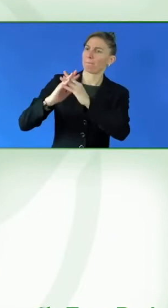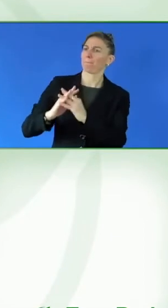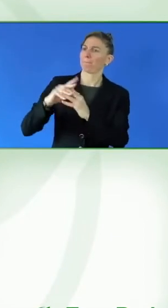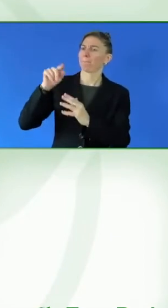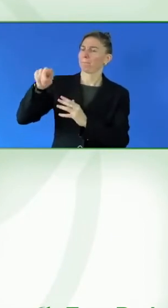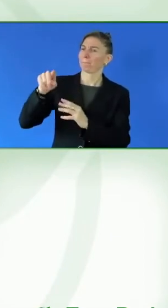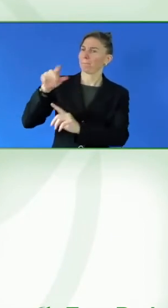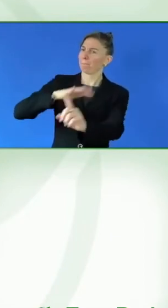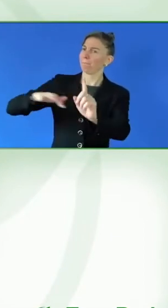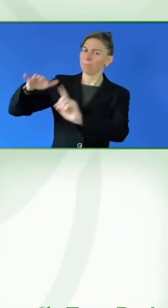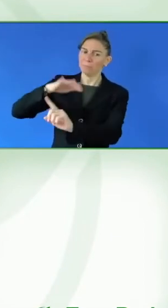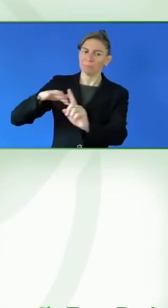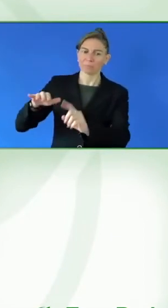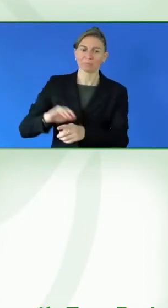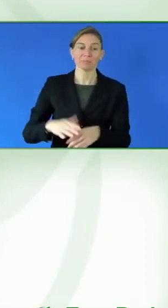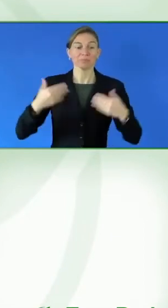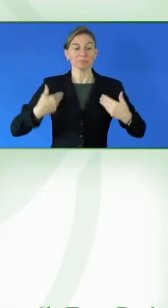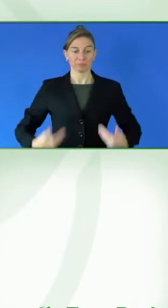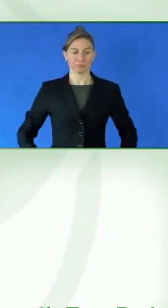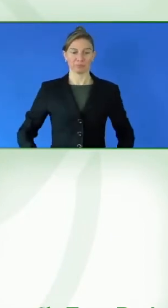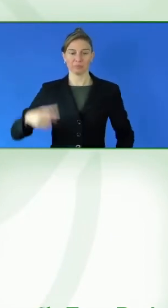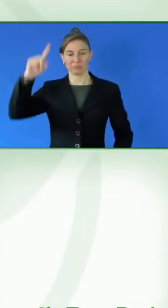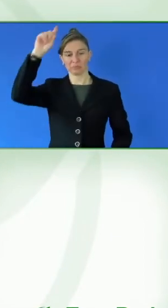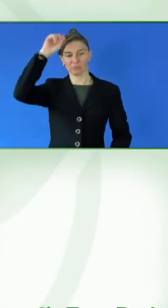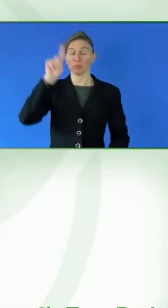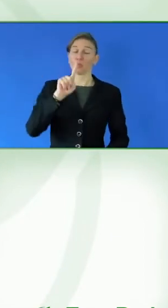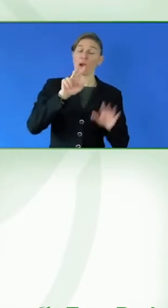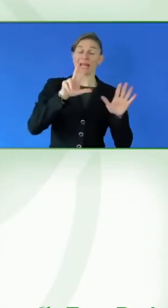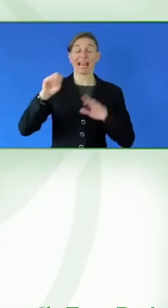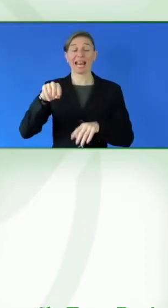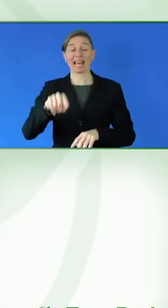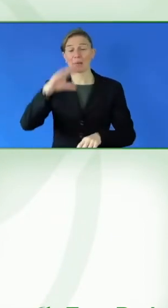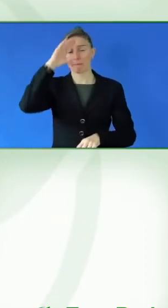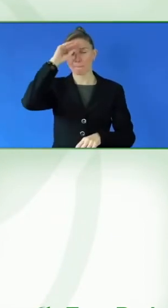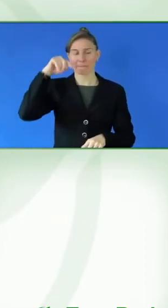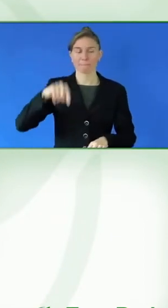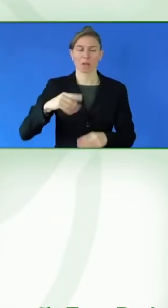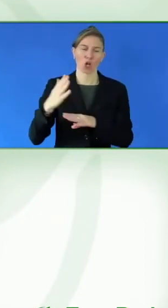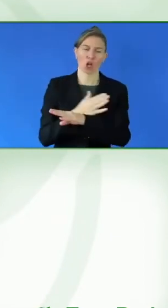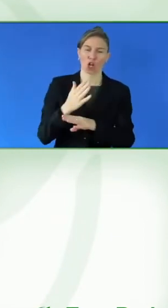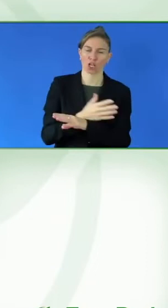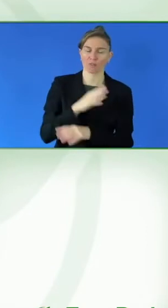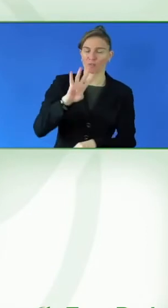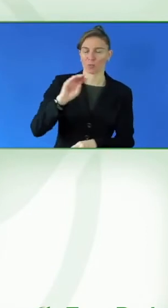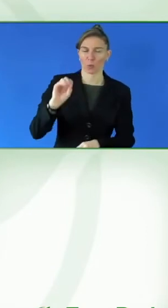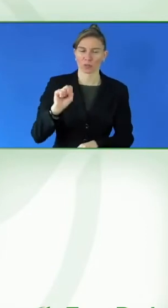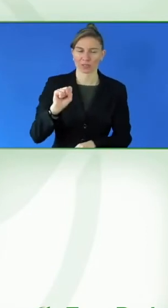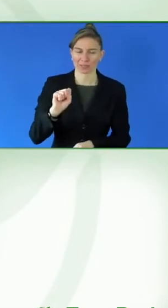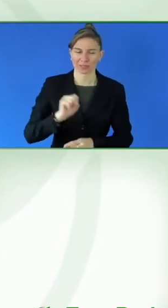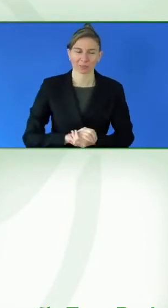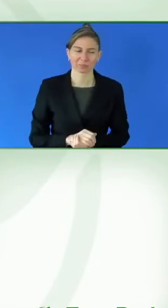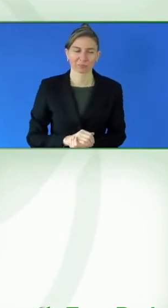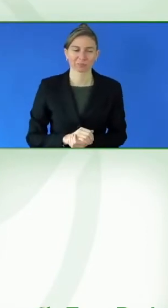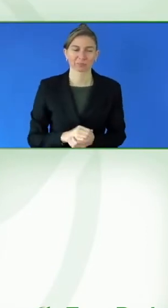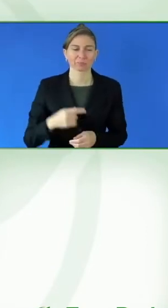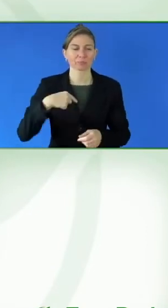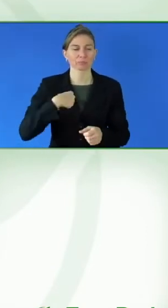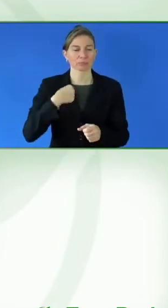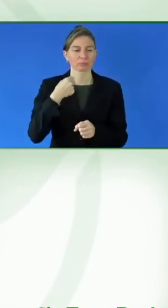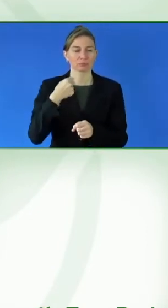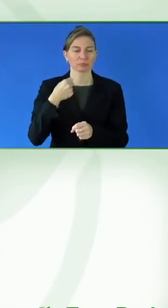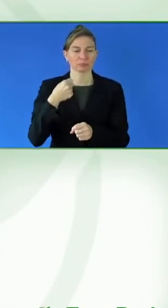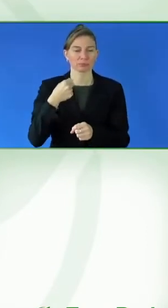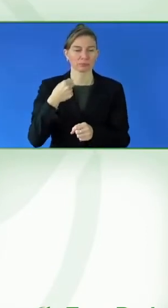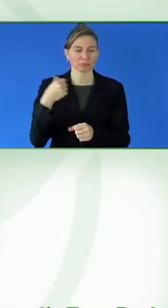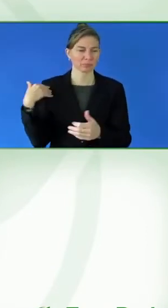male, 180, light skin, early 40s. And I'm working for Ashoka. I've done nothing else in the last 20